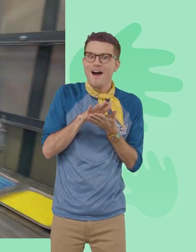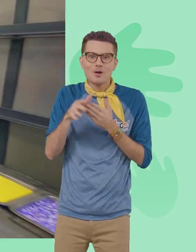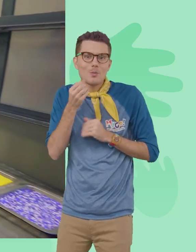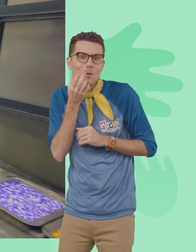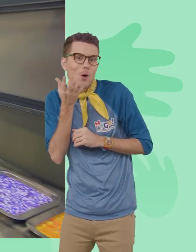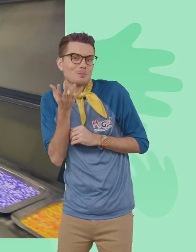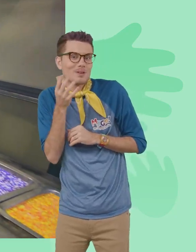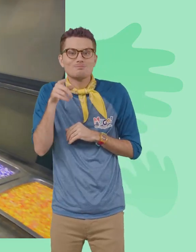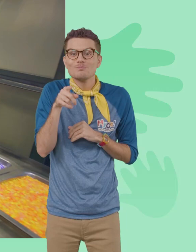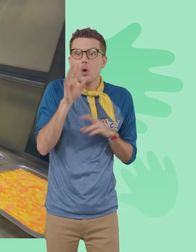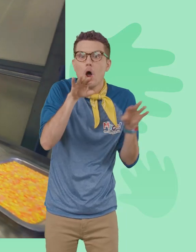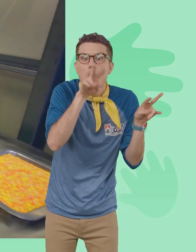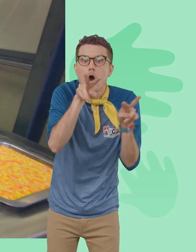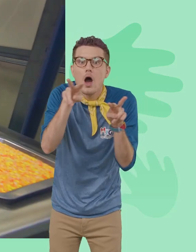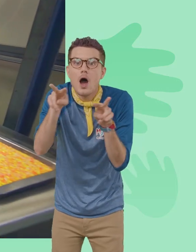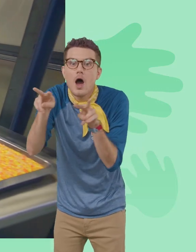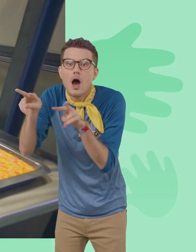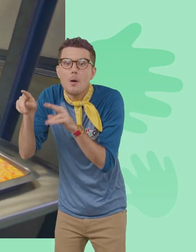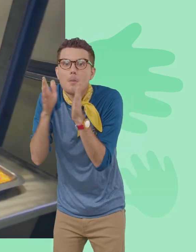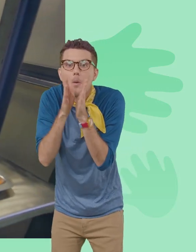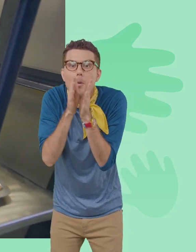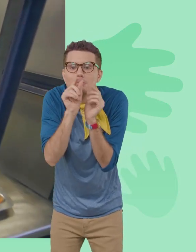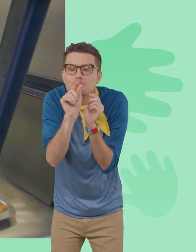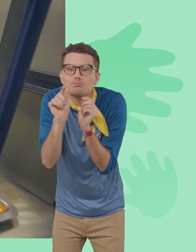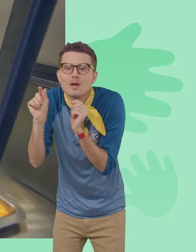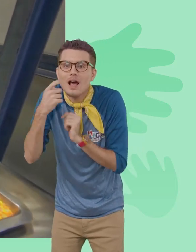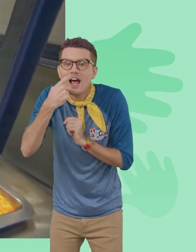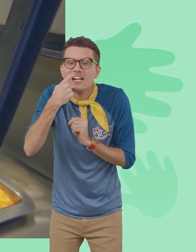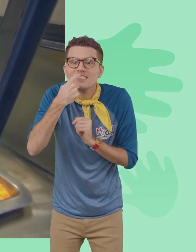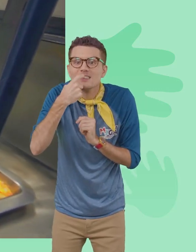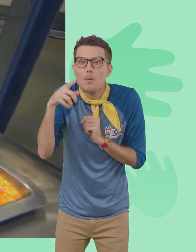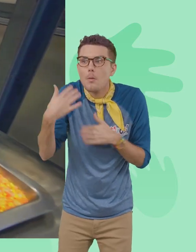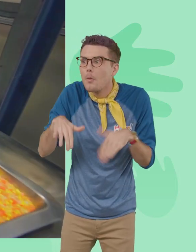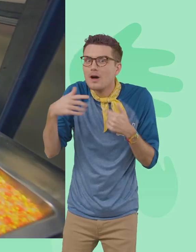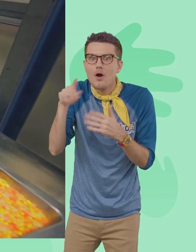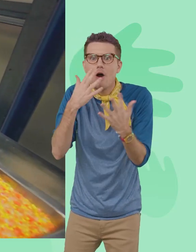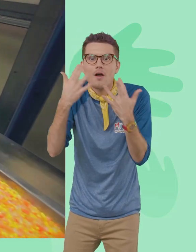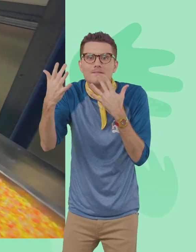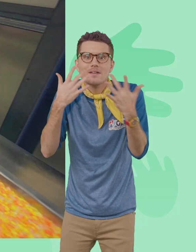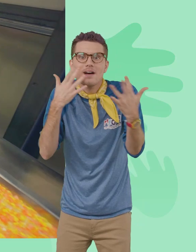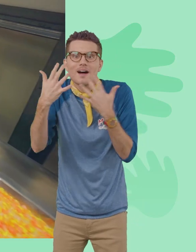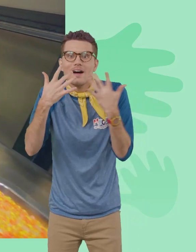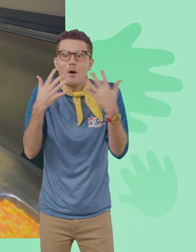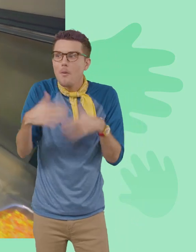at all these little pieces of glass. Wow, they're so colorful.